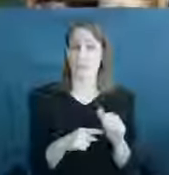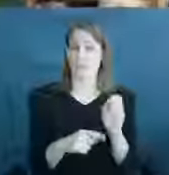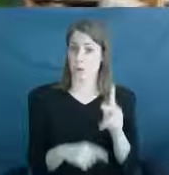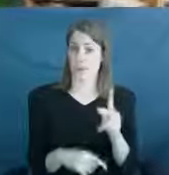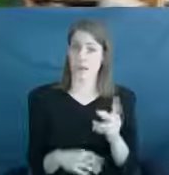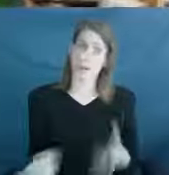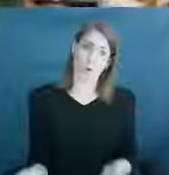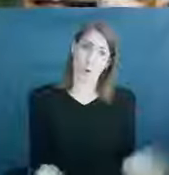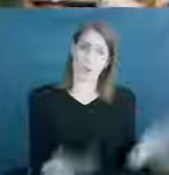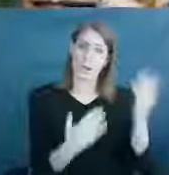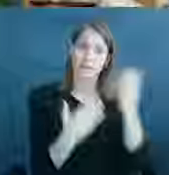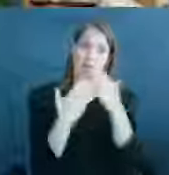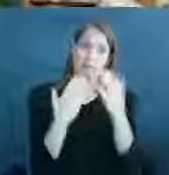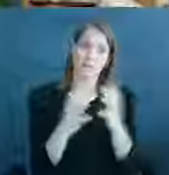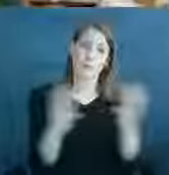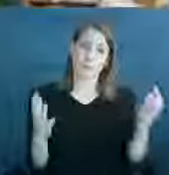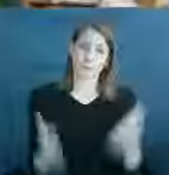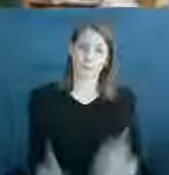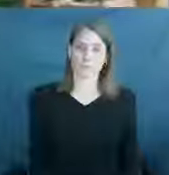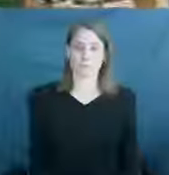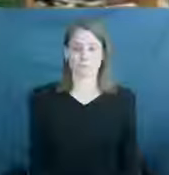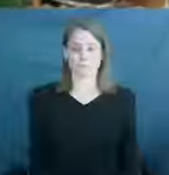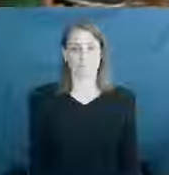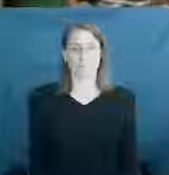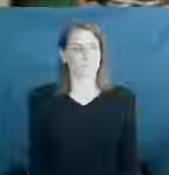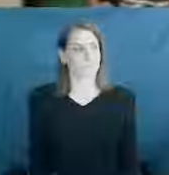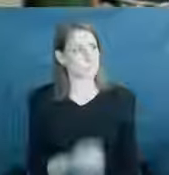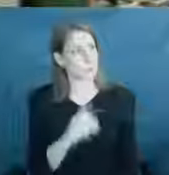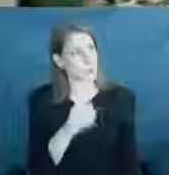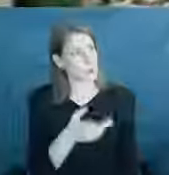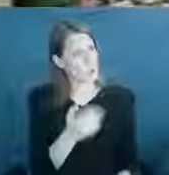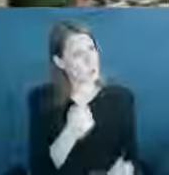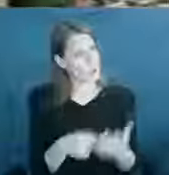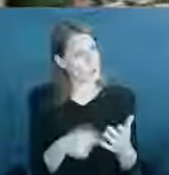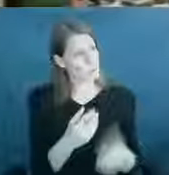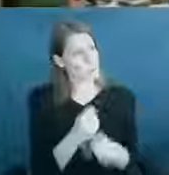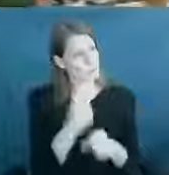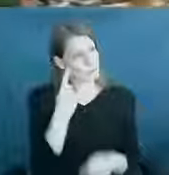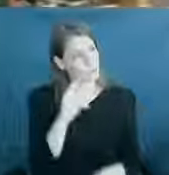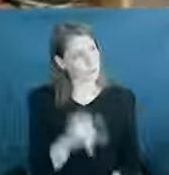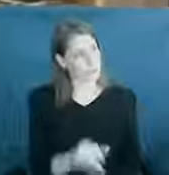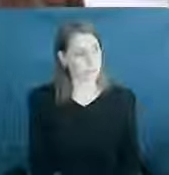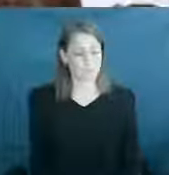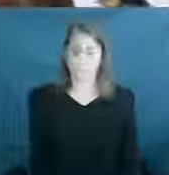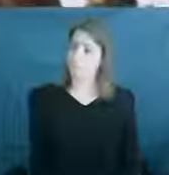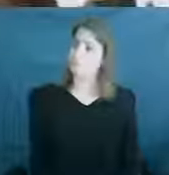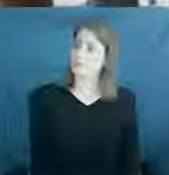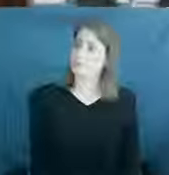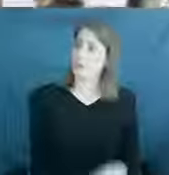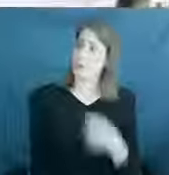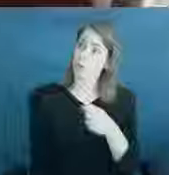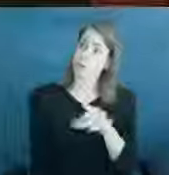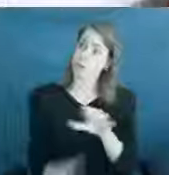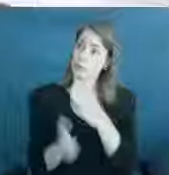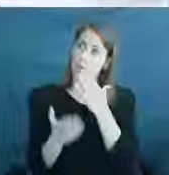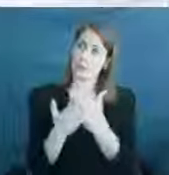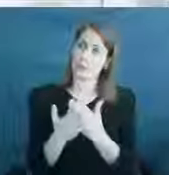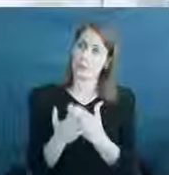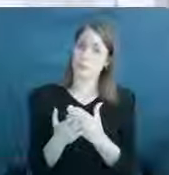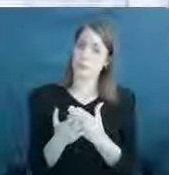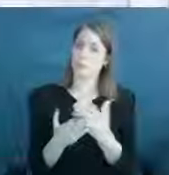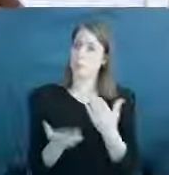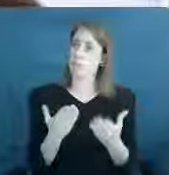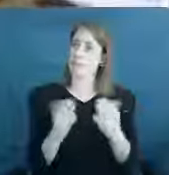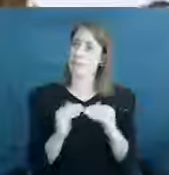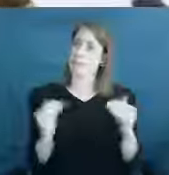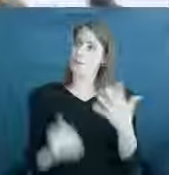Okay. Next week we'll move on to the other exercise I had, and we'll work through that. Okay. Off you go. Thank you very much.